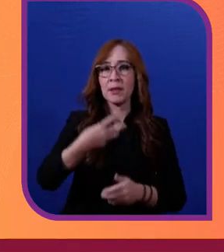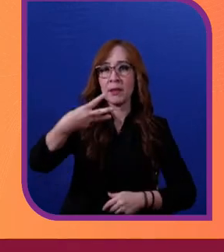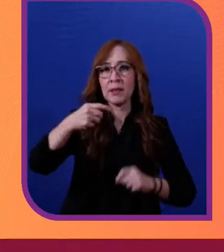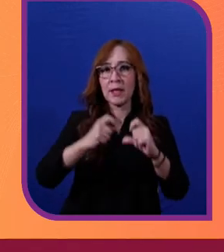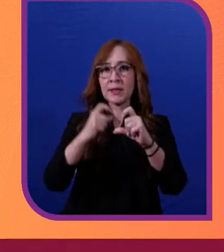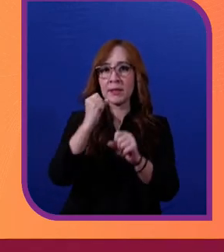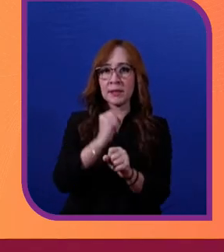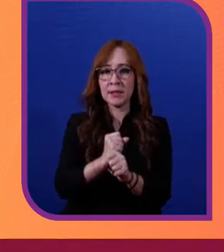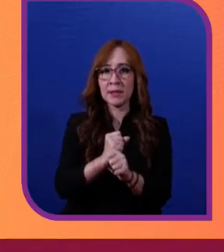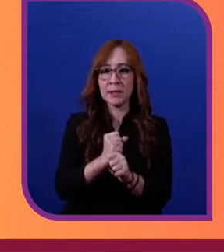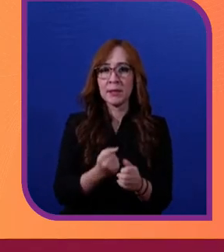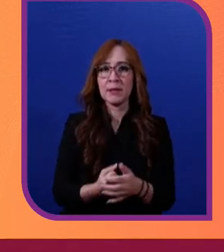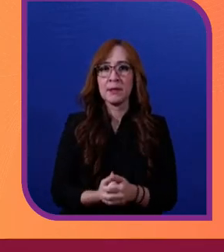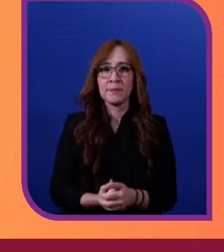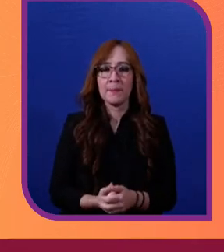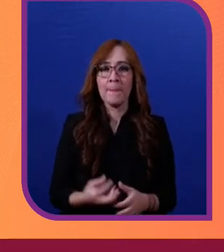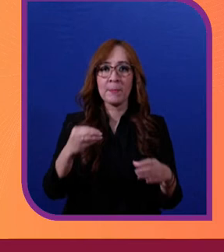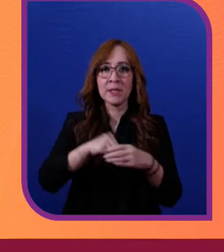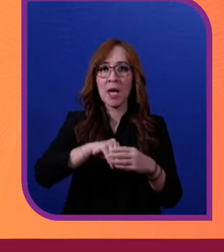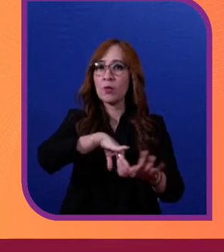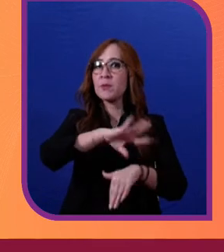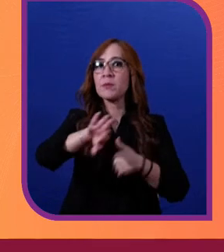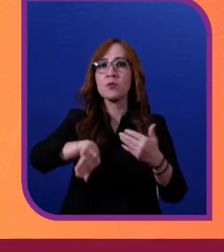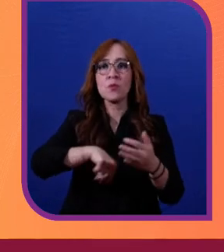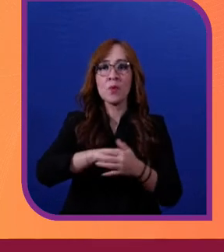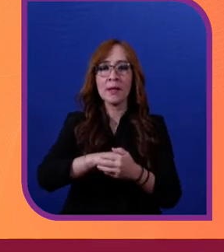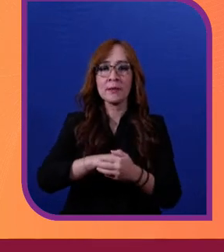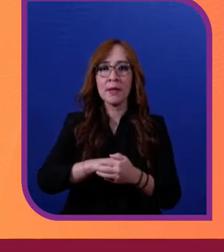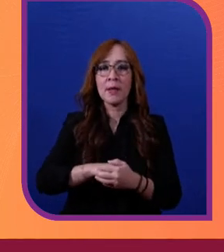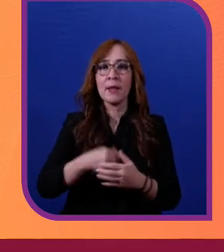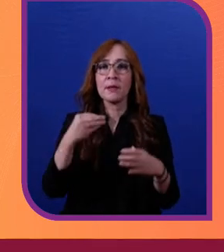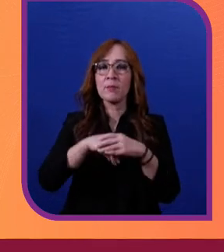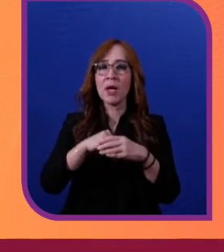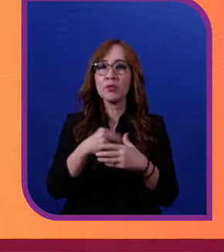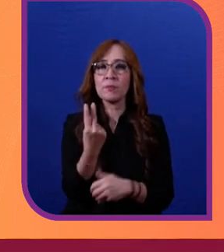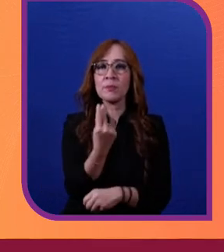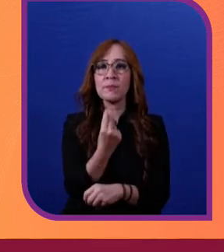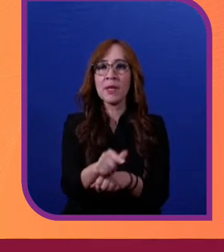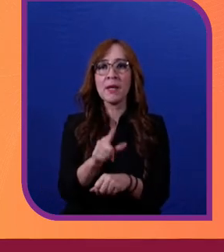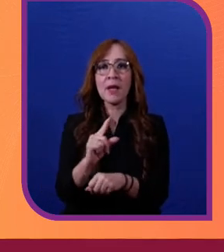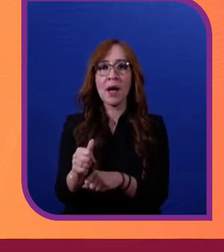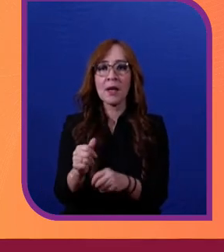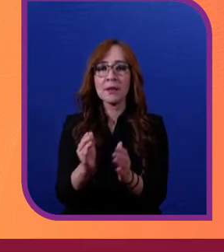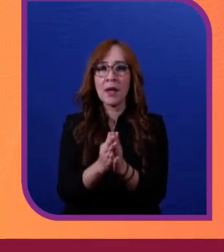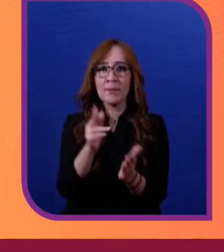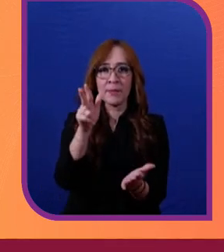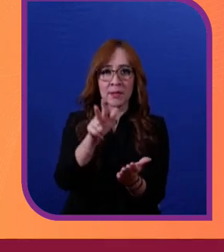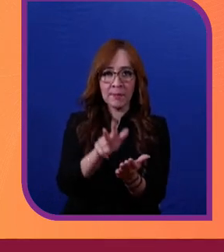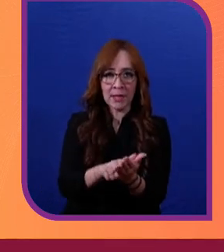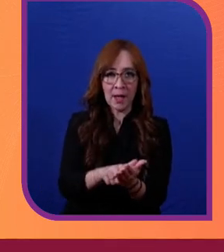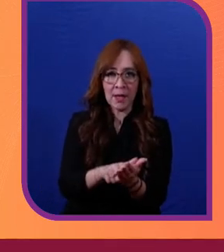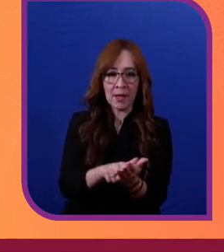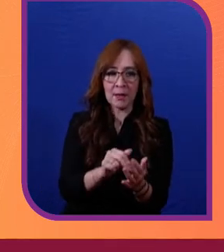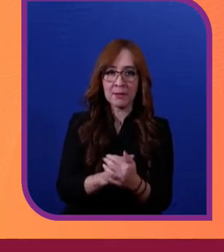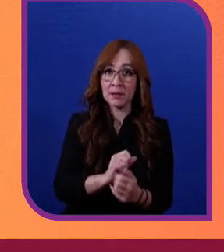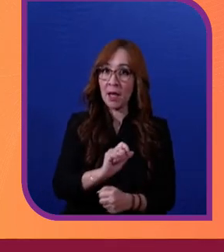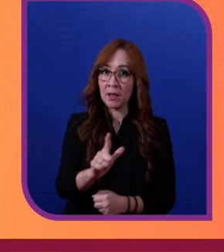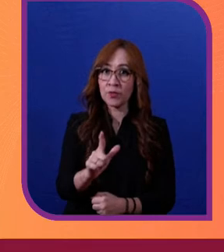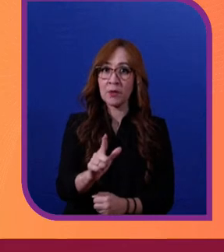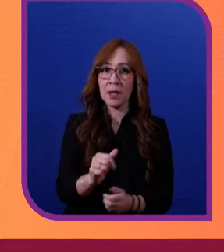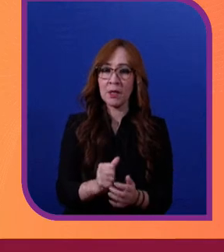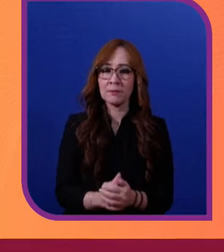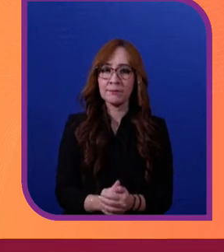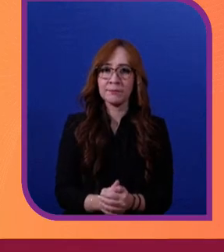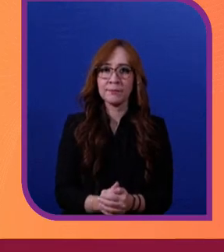Finance Inginku wedding organize sudah the first point next point is that a sm106e in my presentation